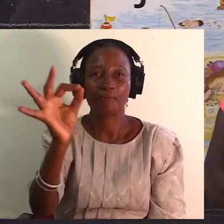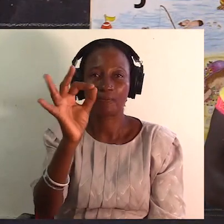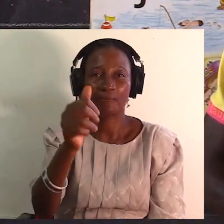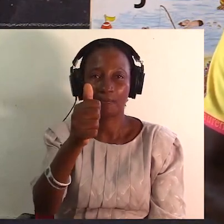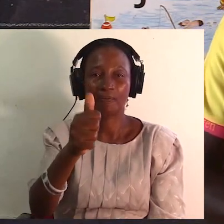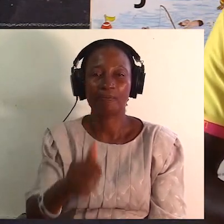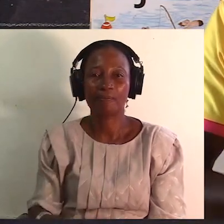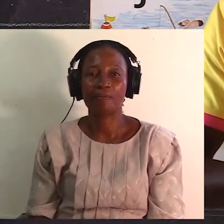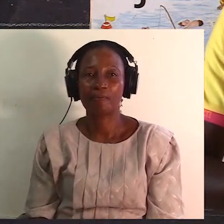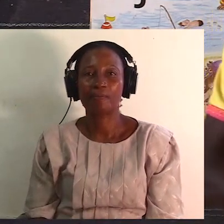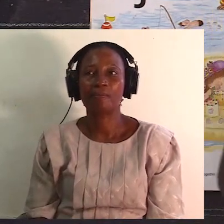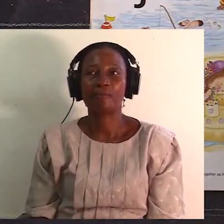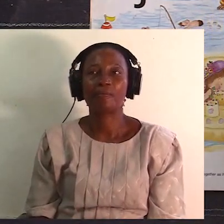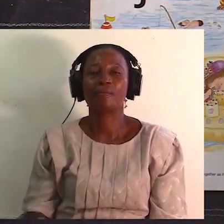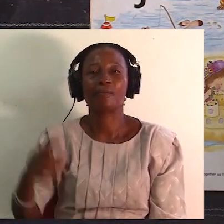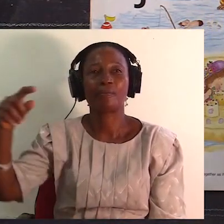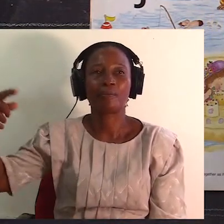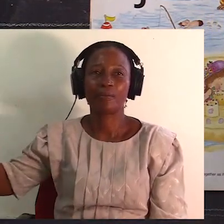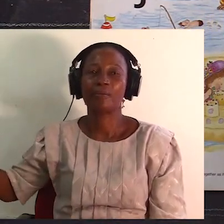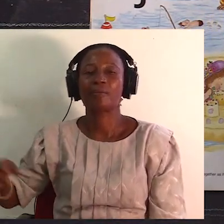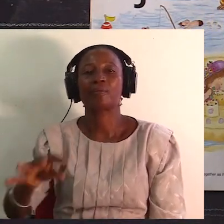Very good. The sound is